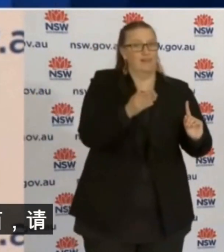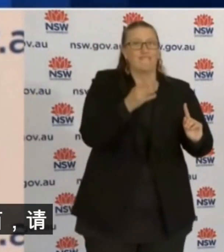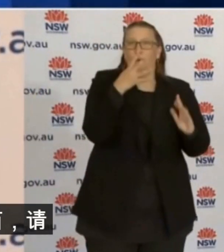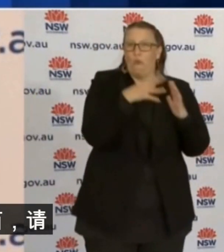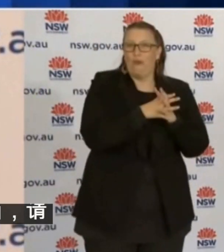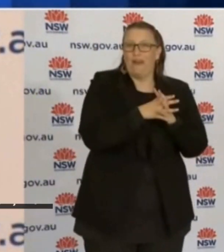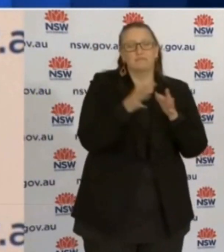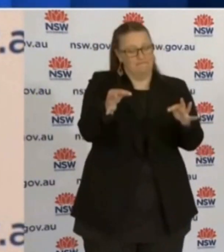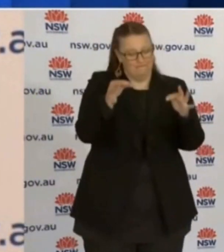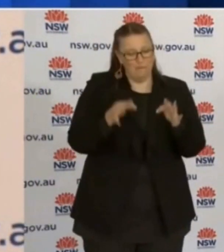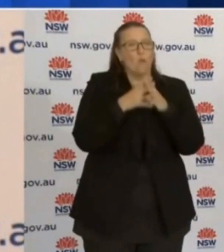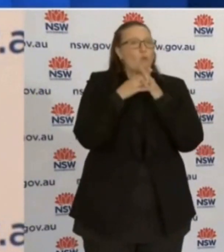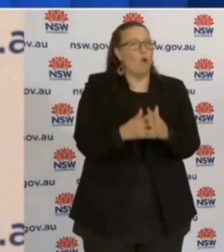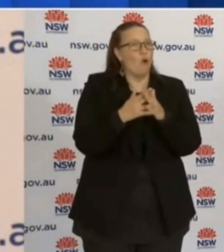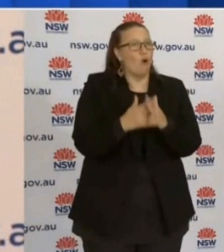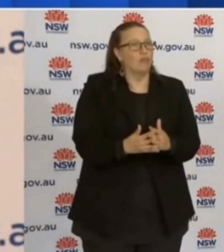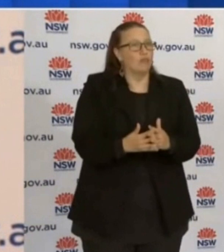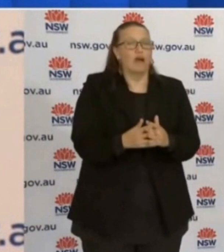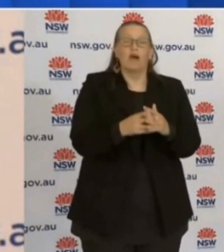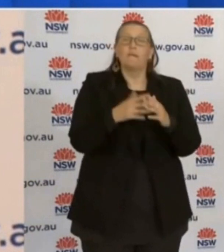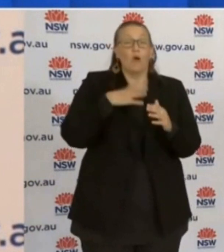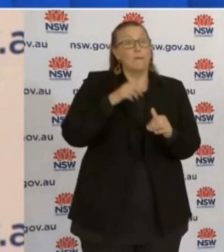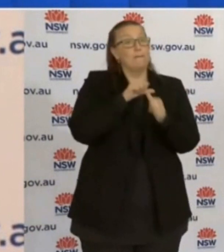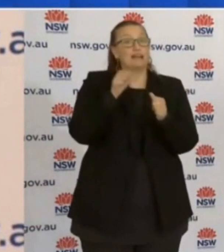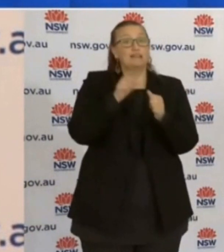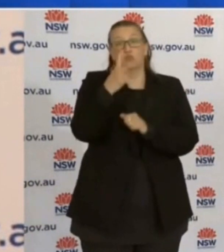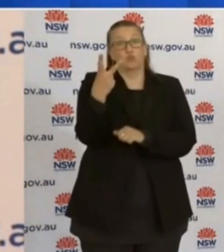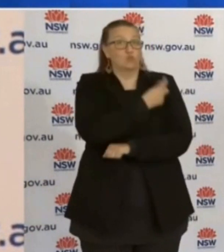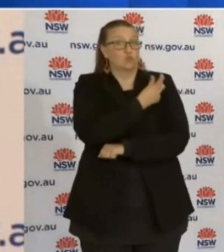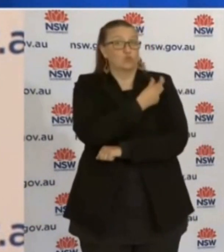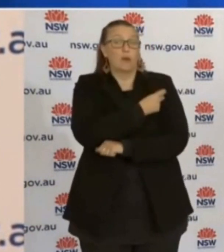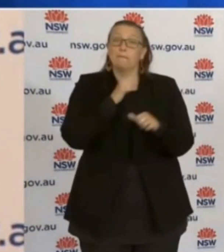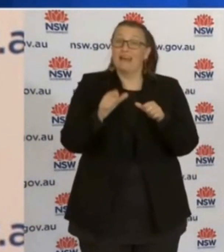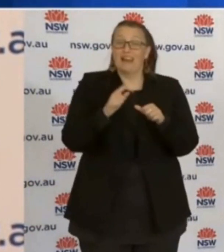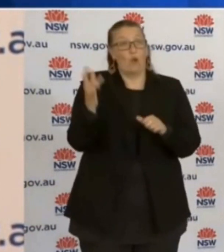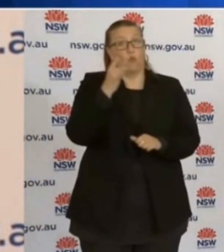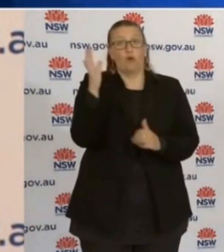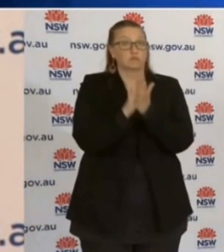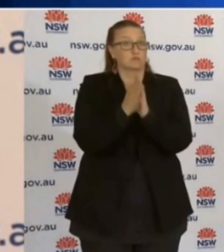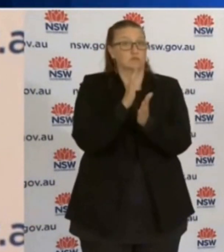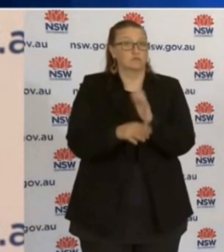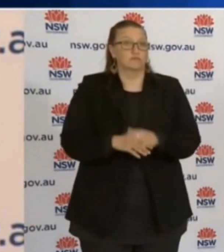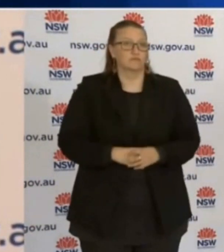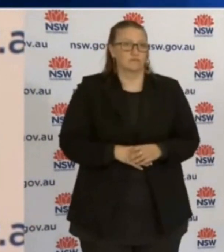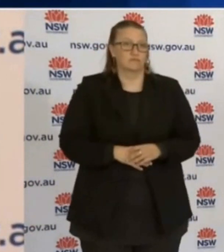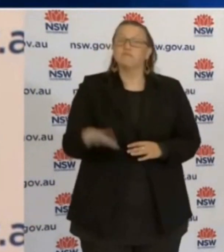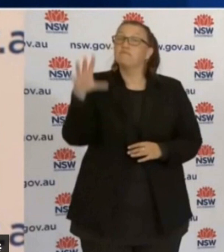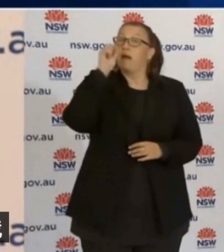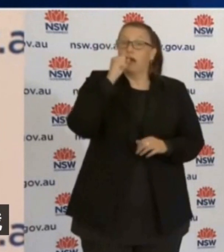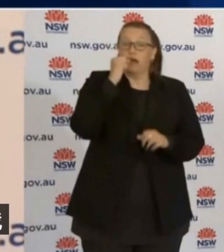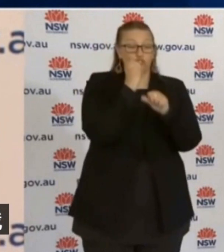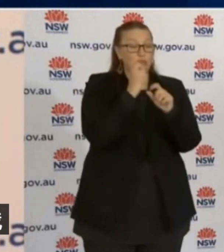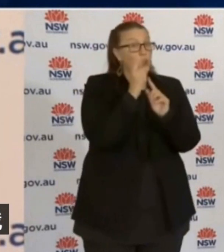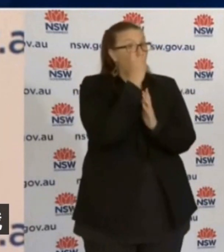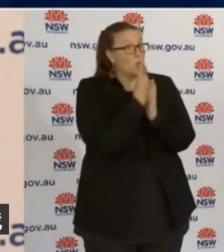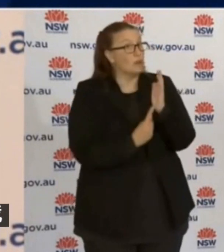second dose. And as the Premier has also indicated, there's increasing access channels through pharmacies and general practice, and I